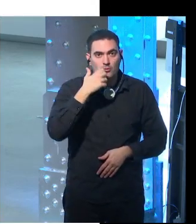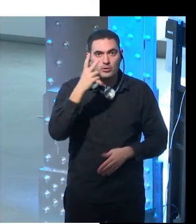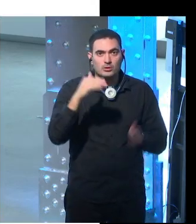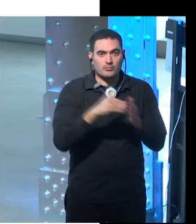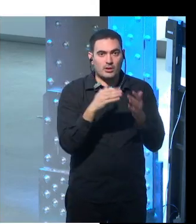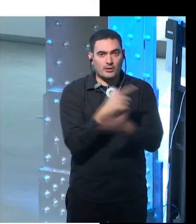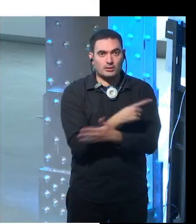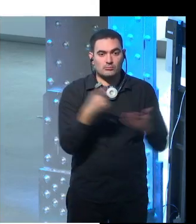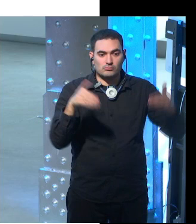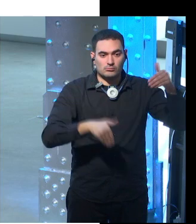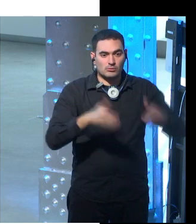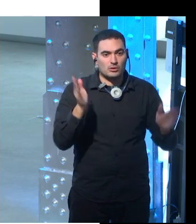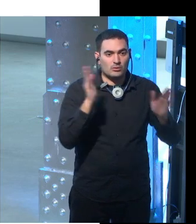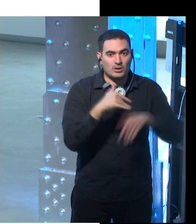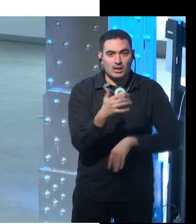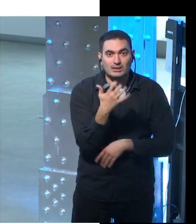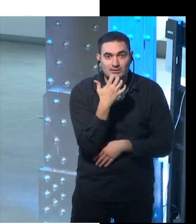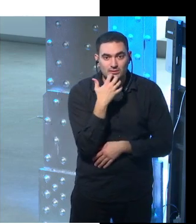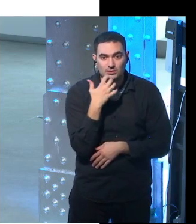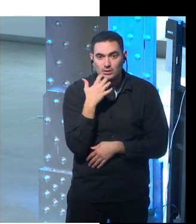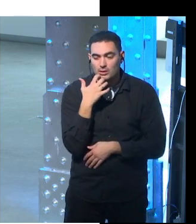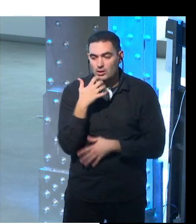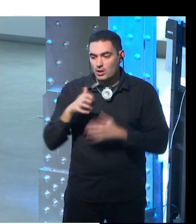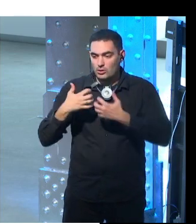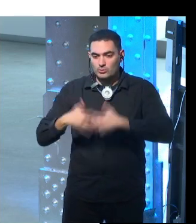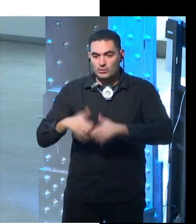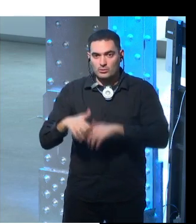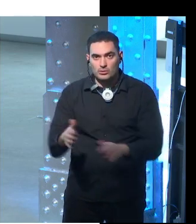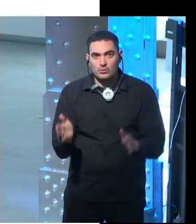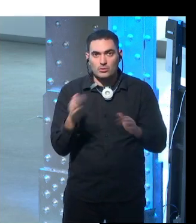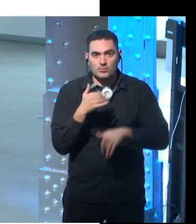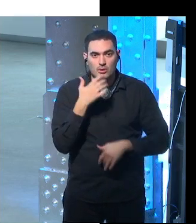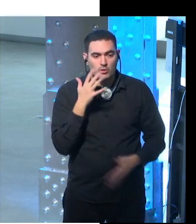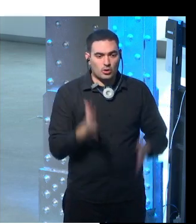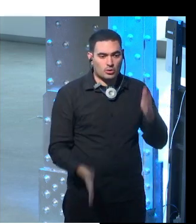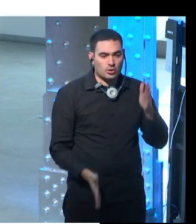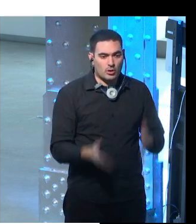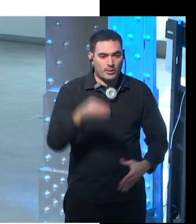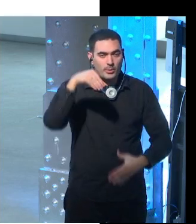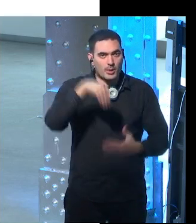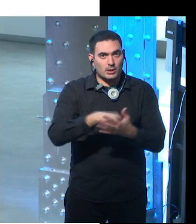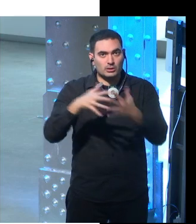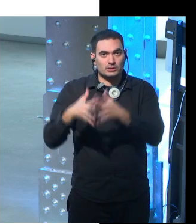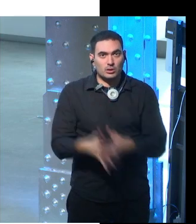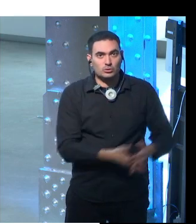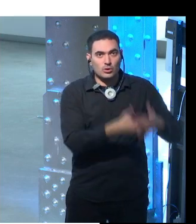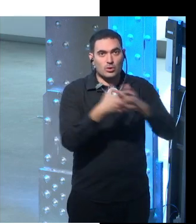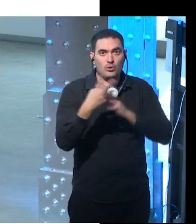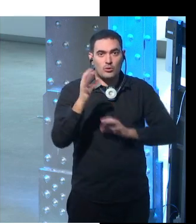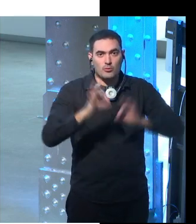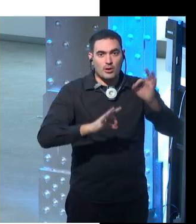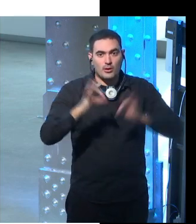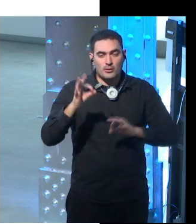automation. Had the robot exposure in the United States been 2% lower, where